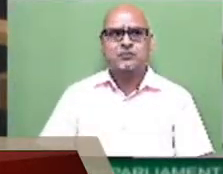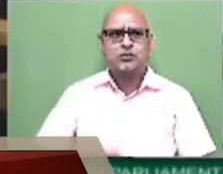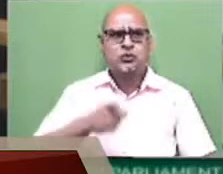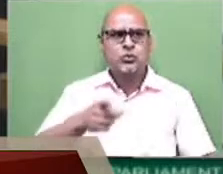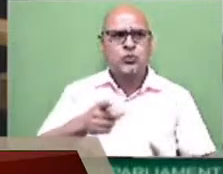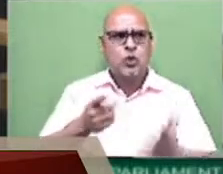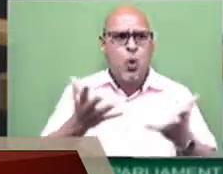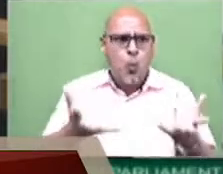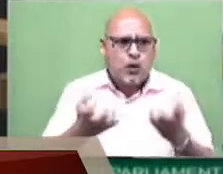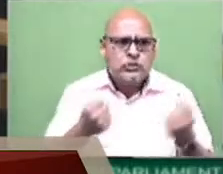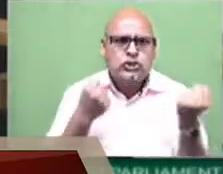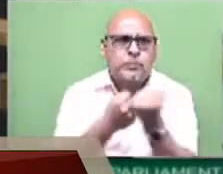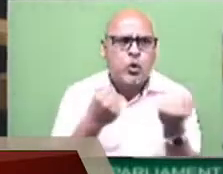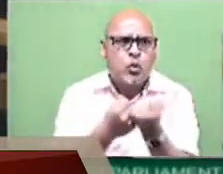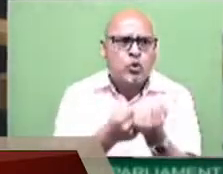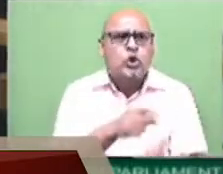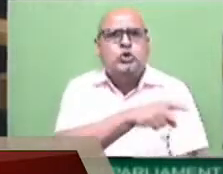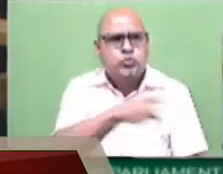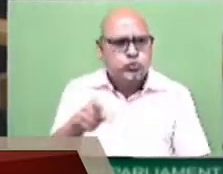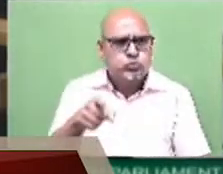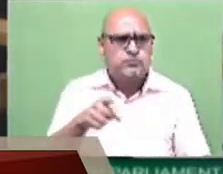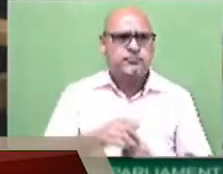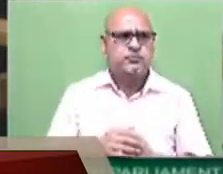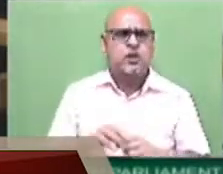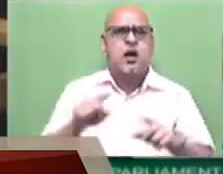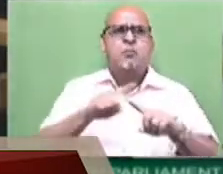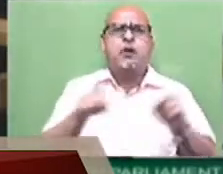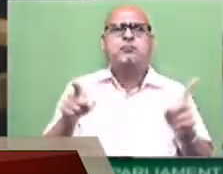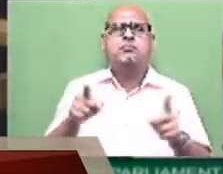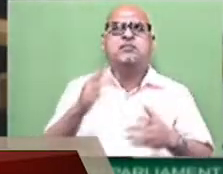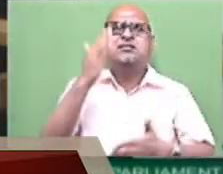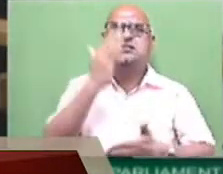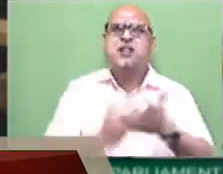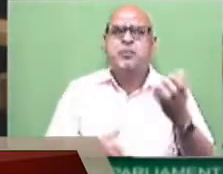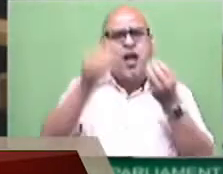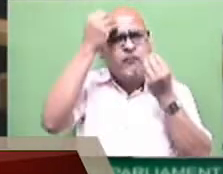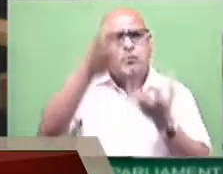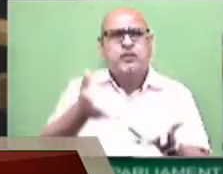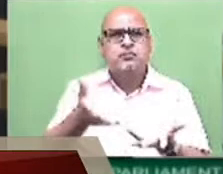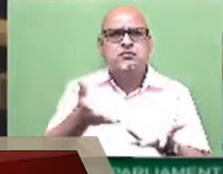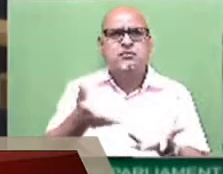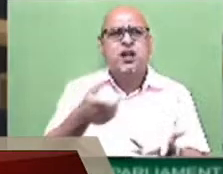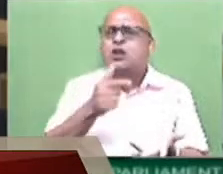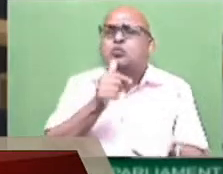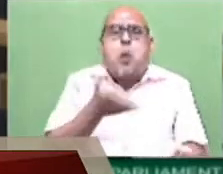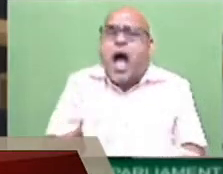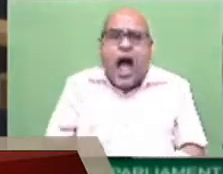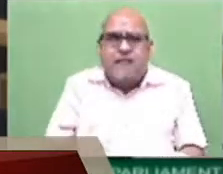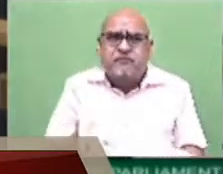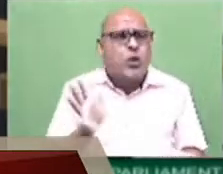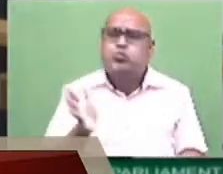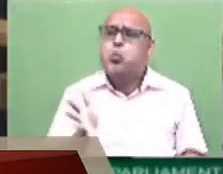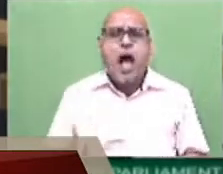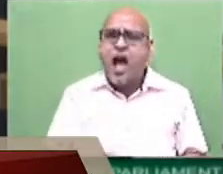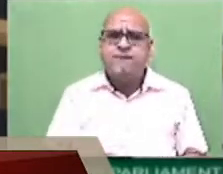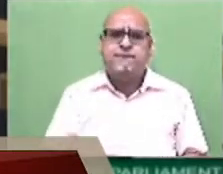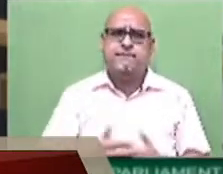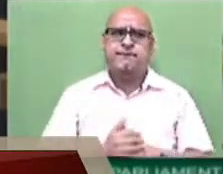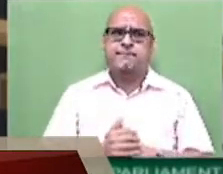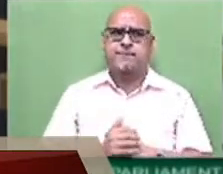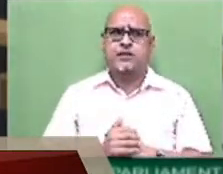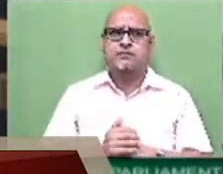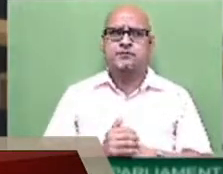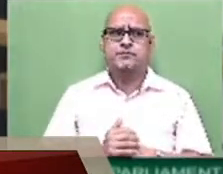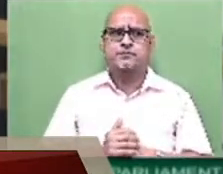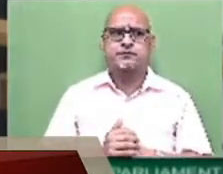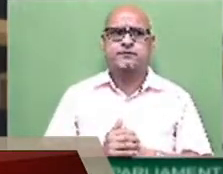of the fact that I have, as a matter of public record, the Prime Minister of this country saying that there is no point in